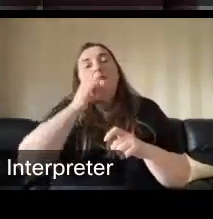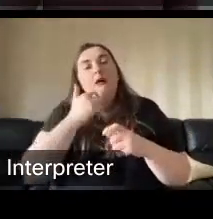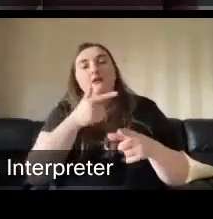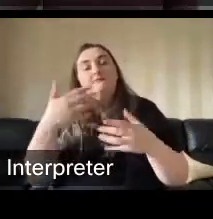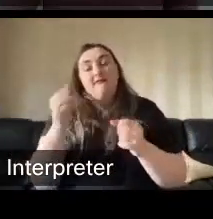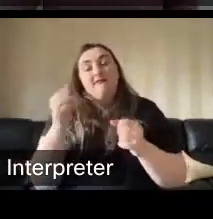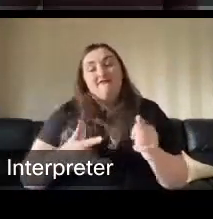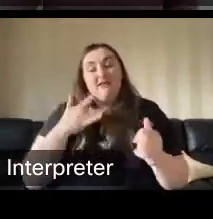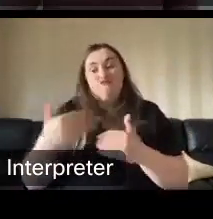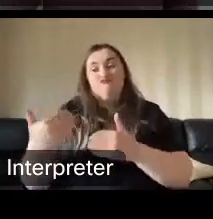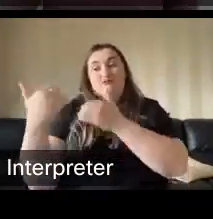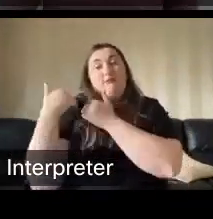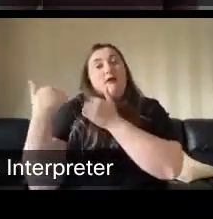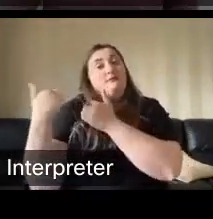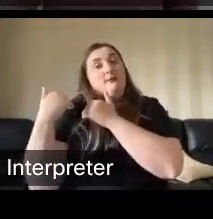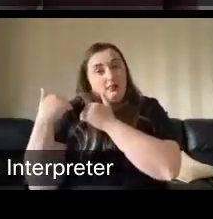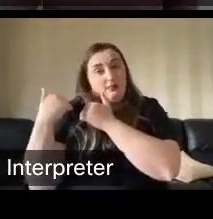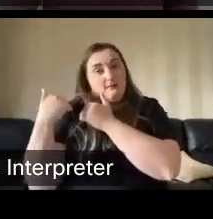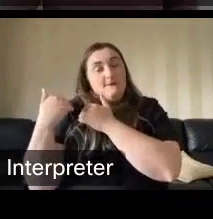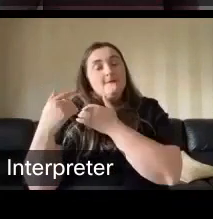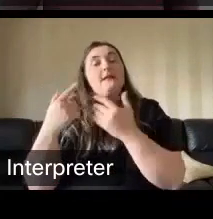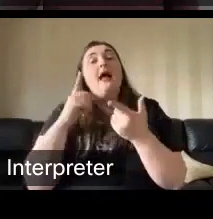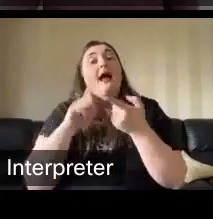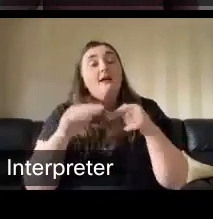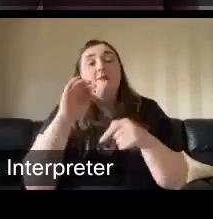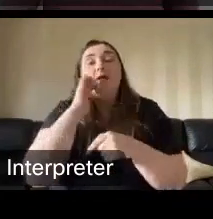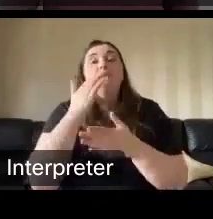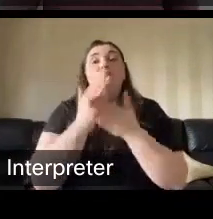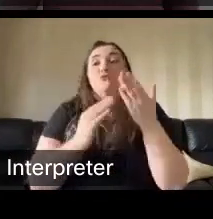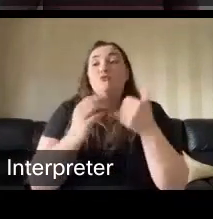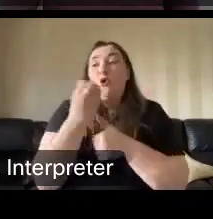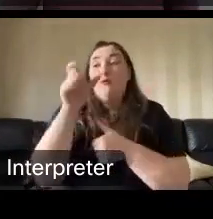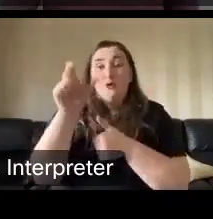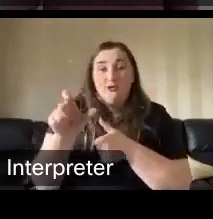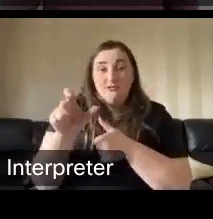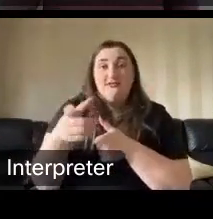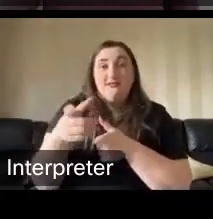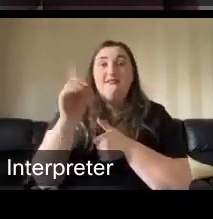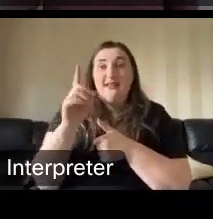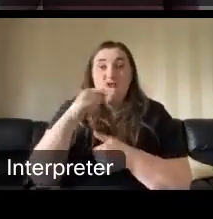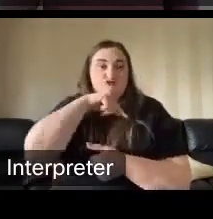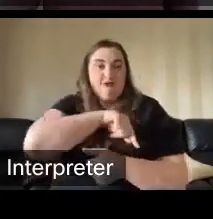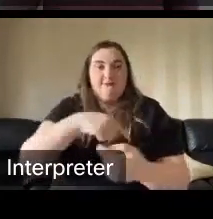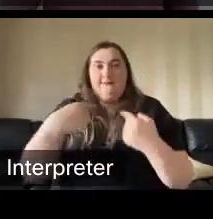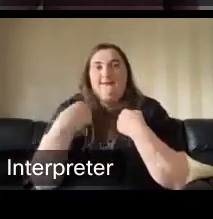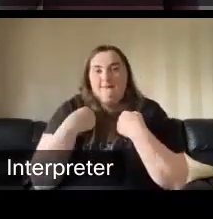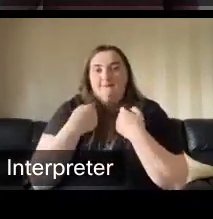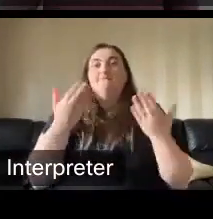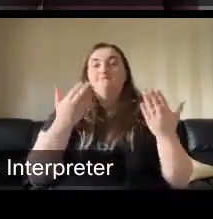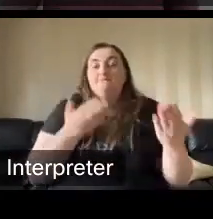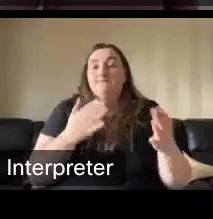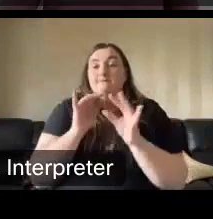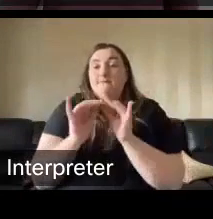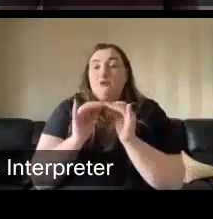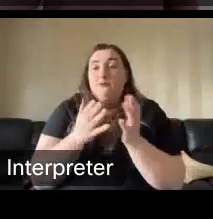responsible practitioners and because somebody else put their trust in them. Now, things don't have to go